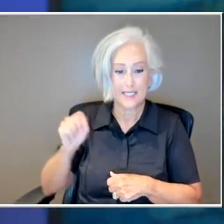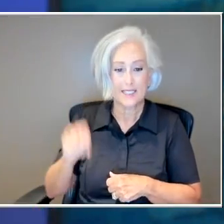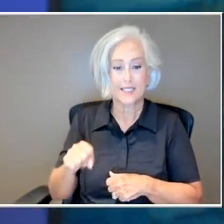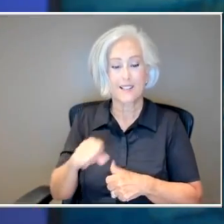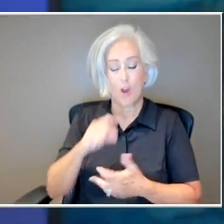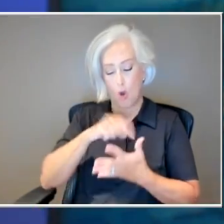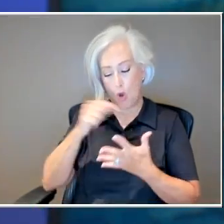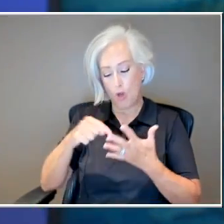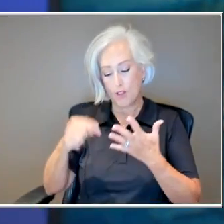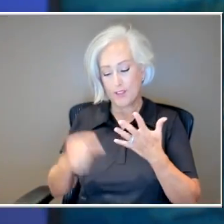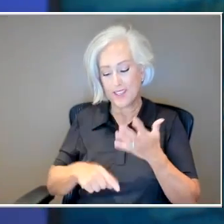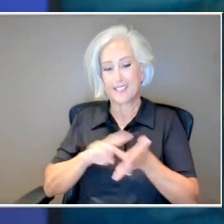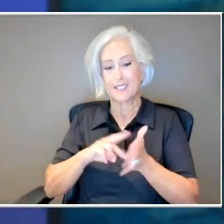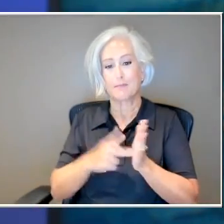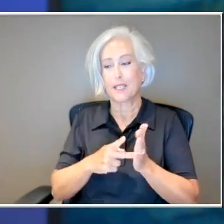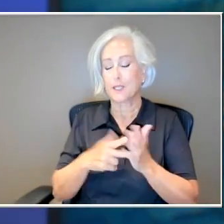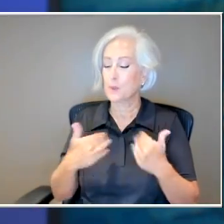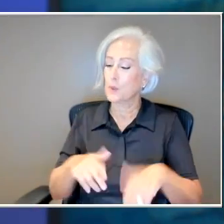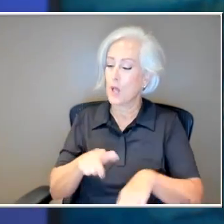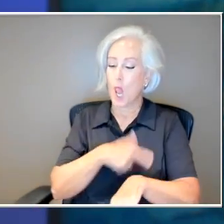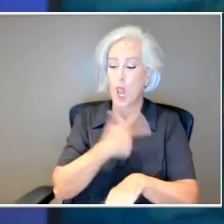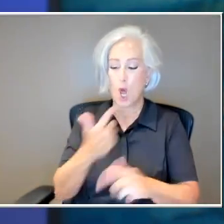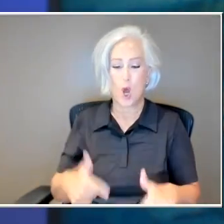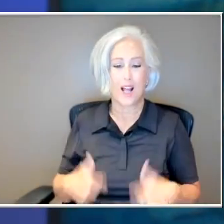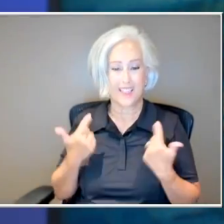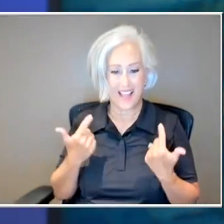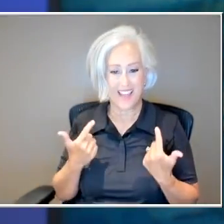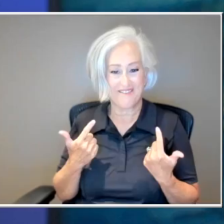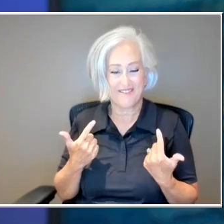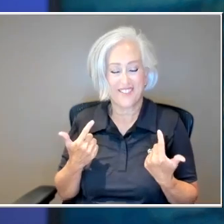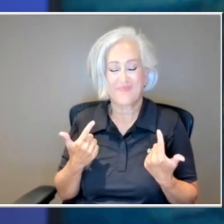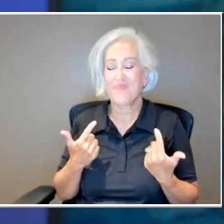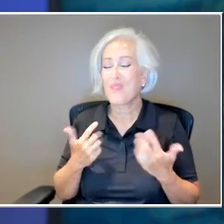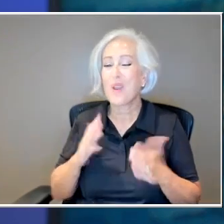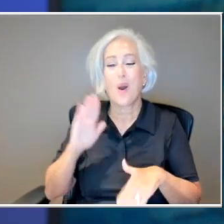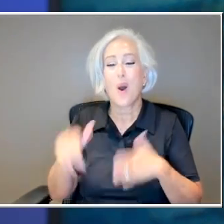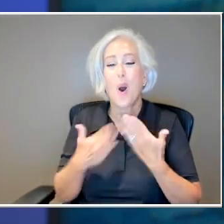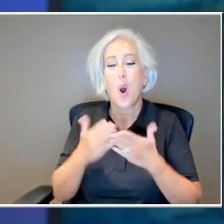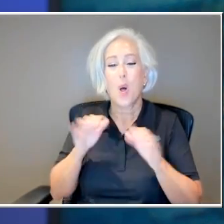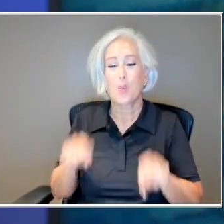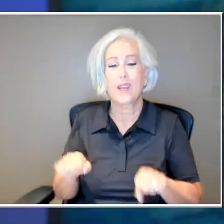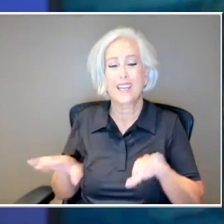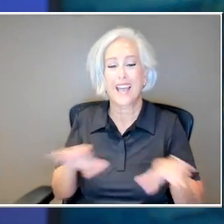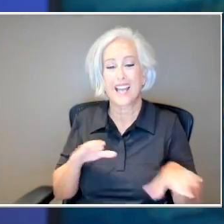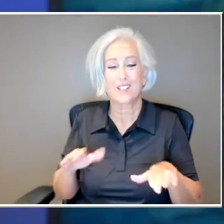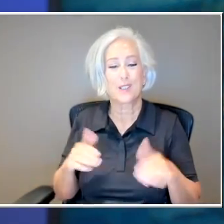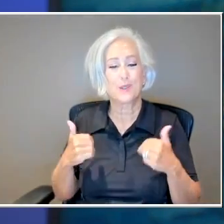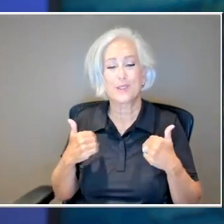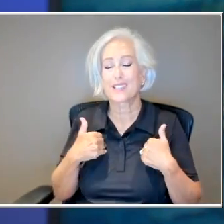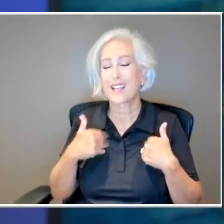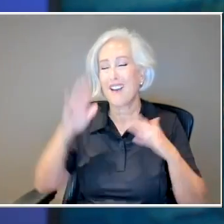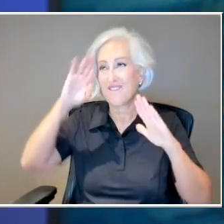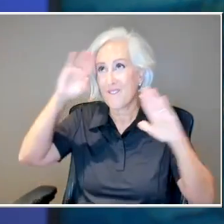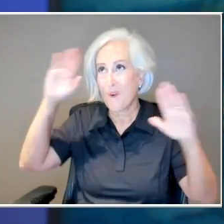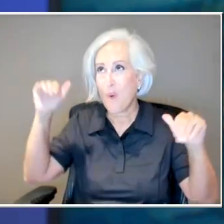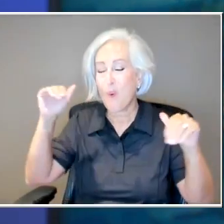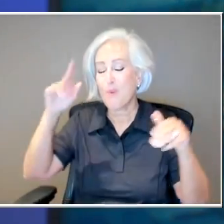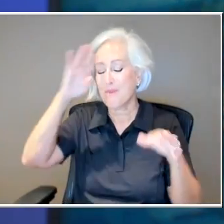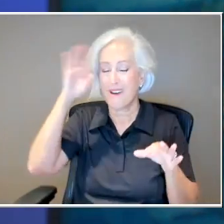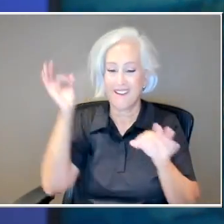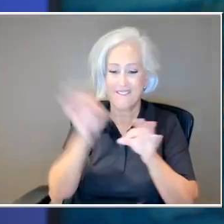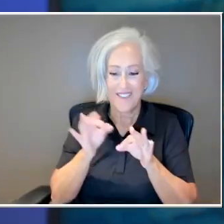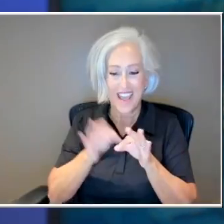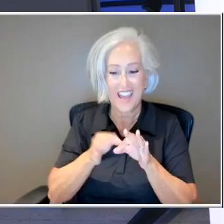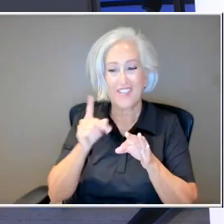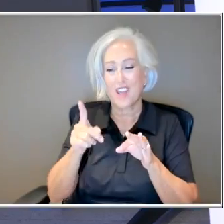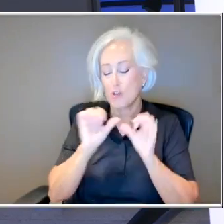long life, and all we can do is have deep hope and faith that you will stay